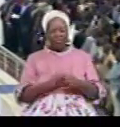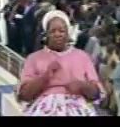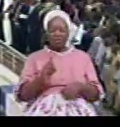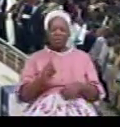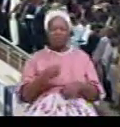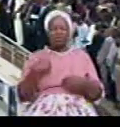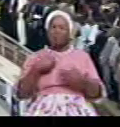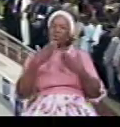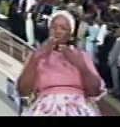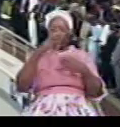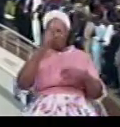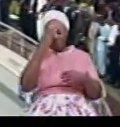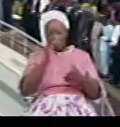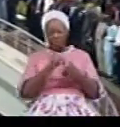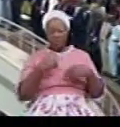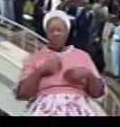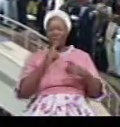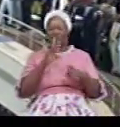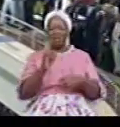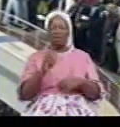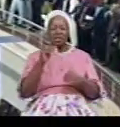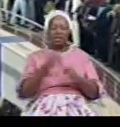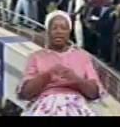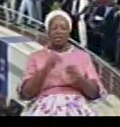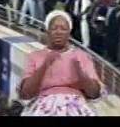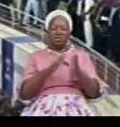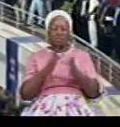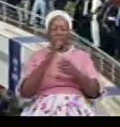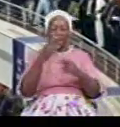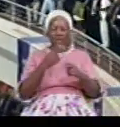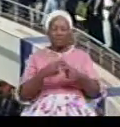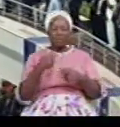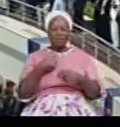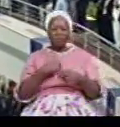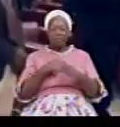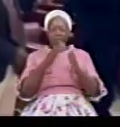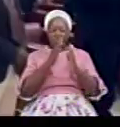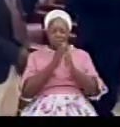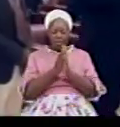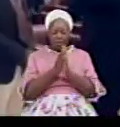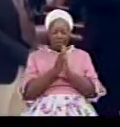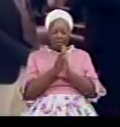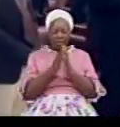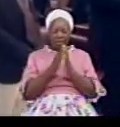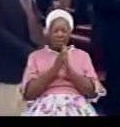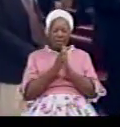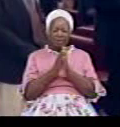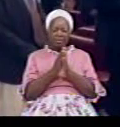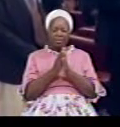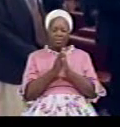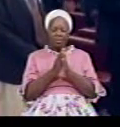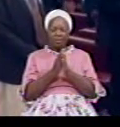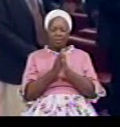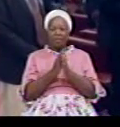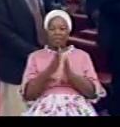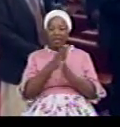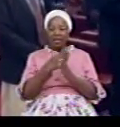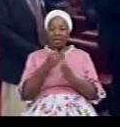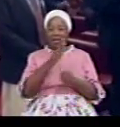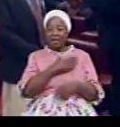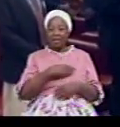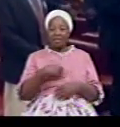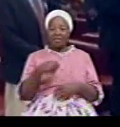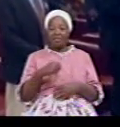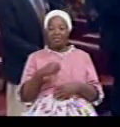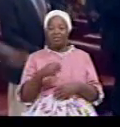know you have answered. In Jesus' name we pray. And somebody else there